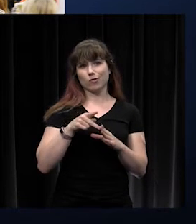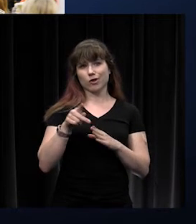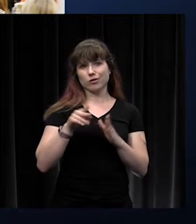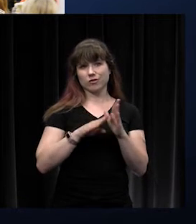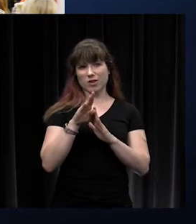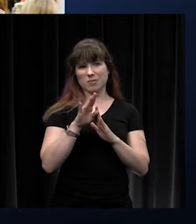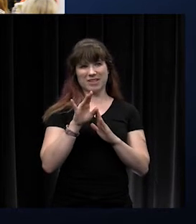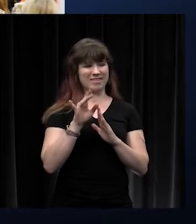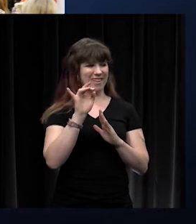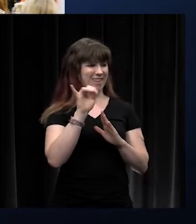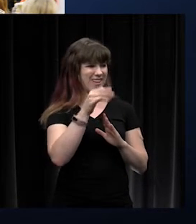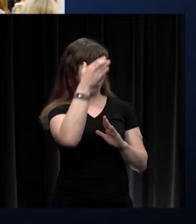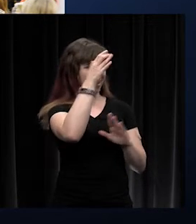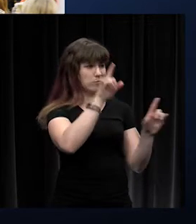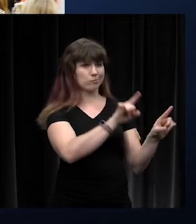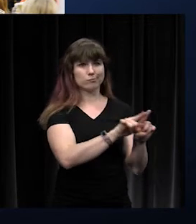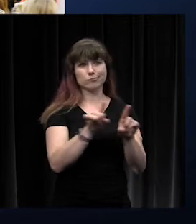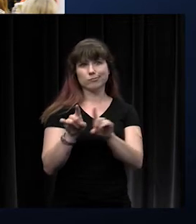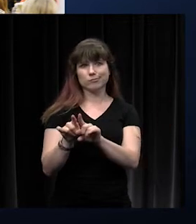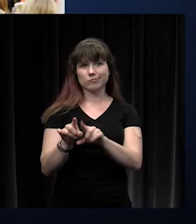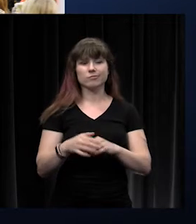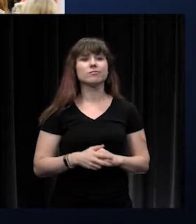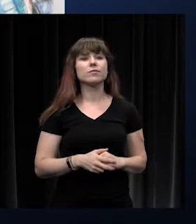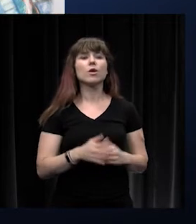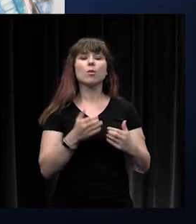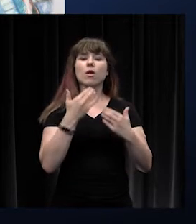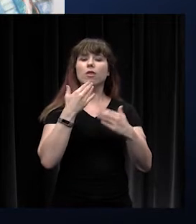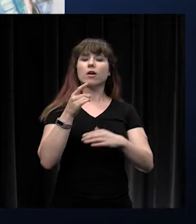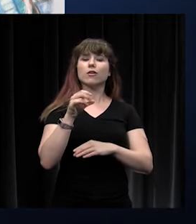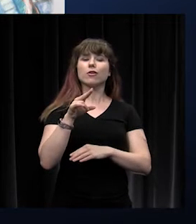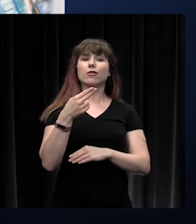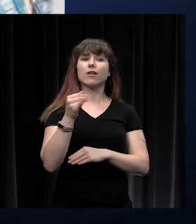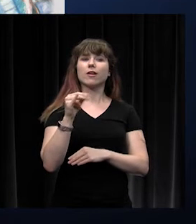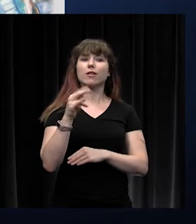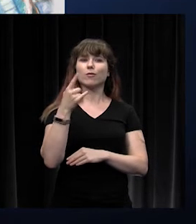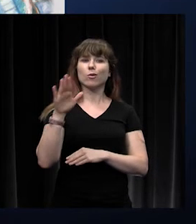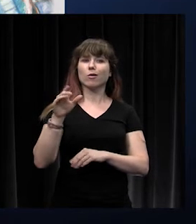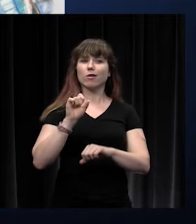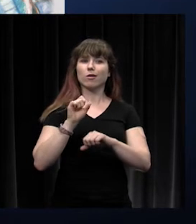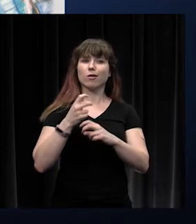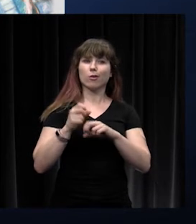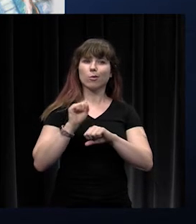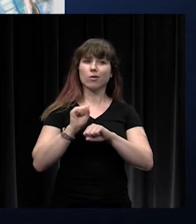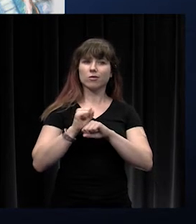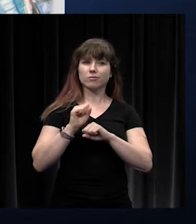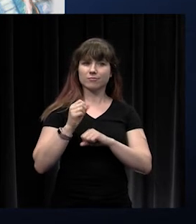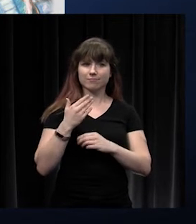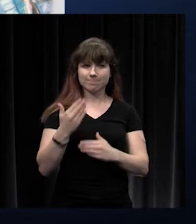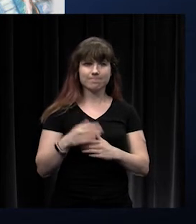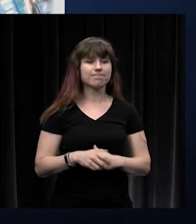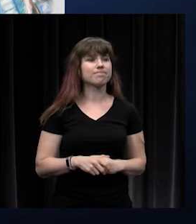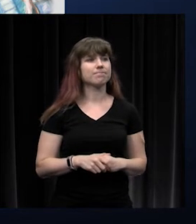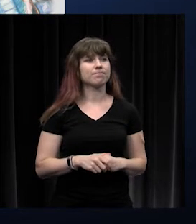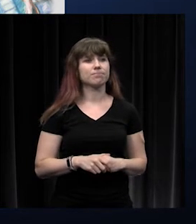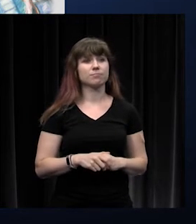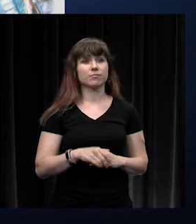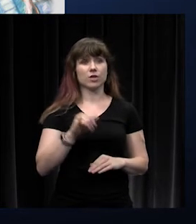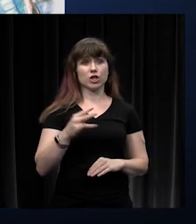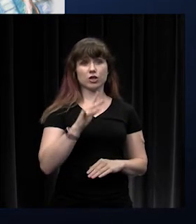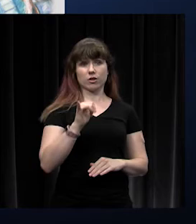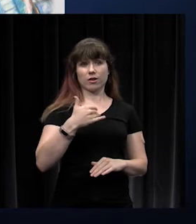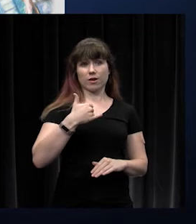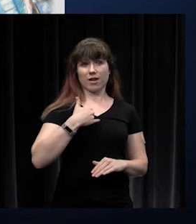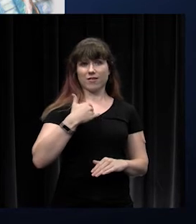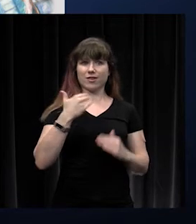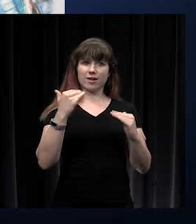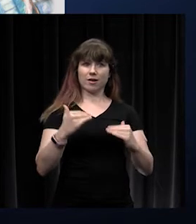with those things. So that was a great day, and we thank Dr. Heinen for all of her hard work with that. In July, we had the Advanced Placement Summer